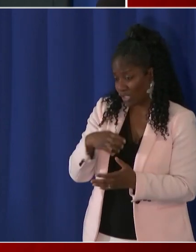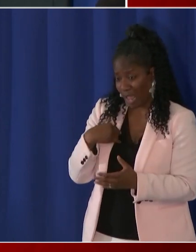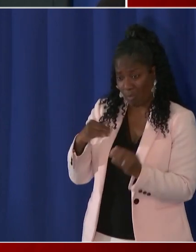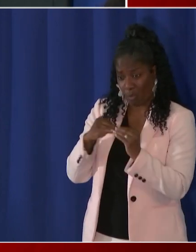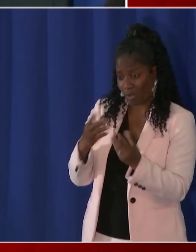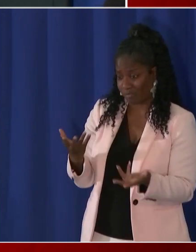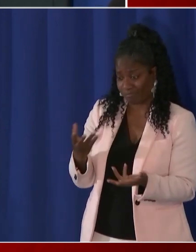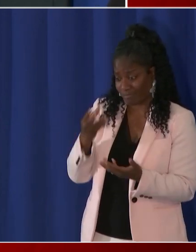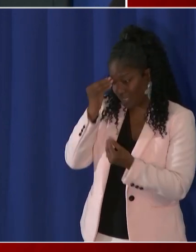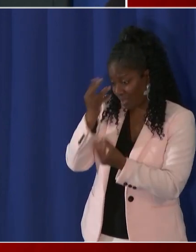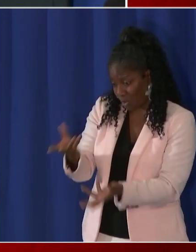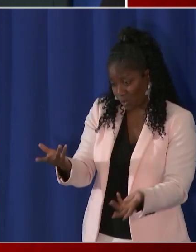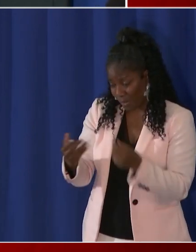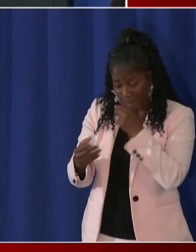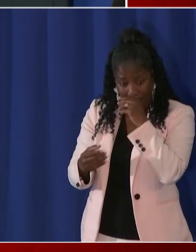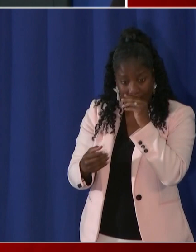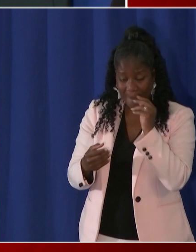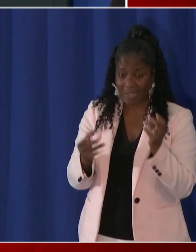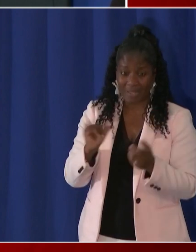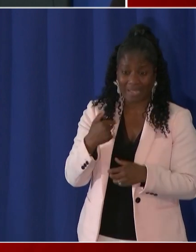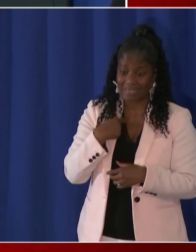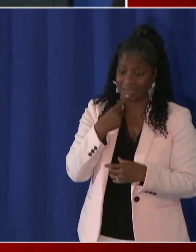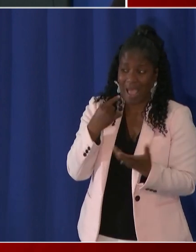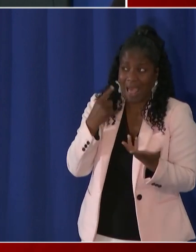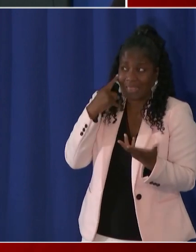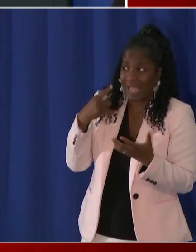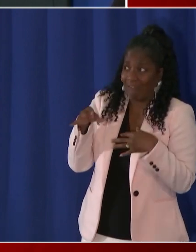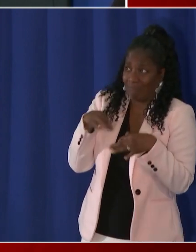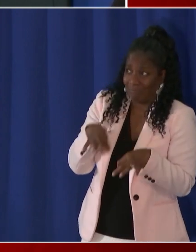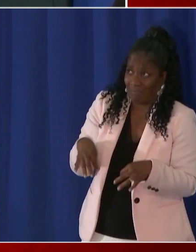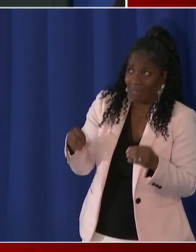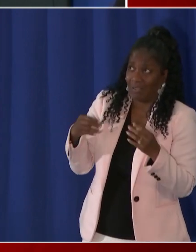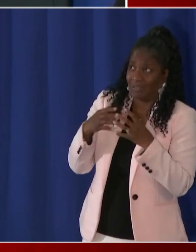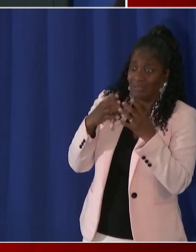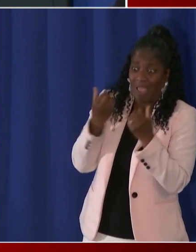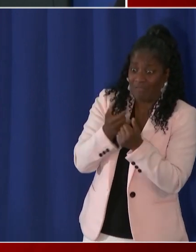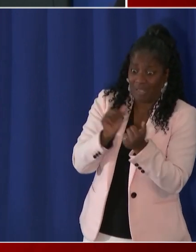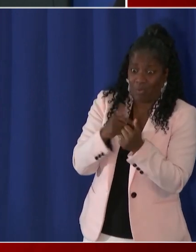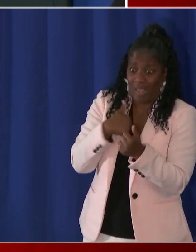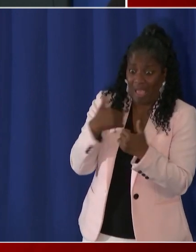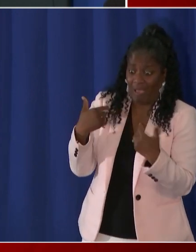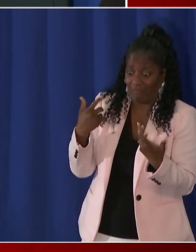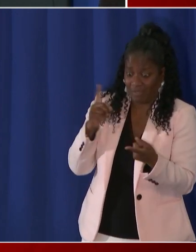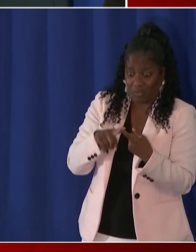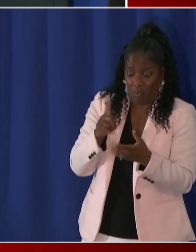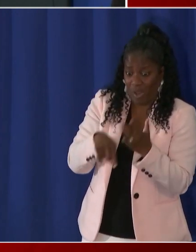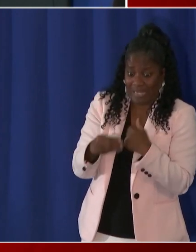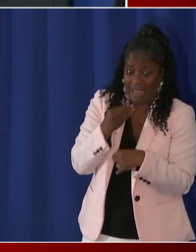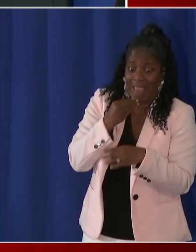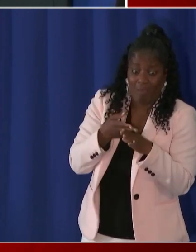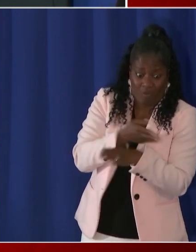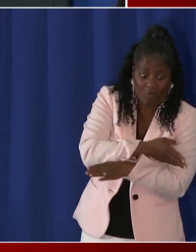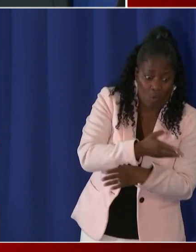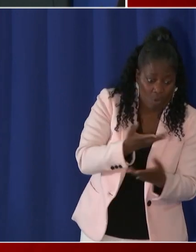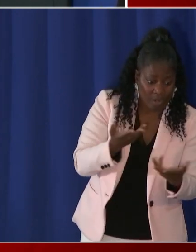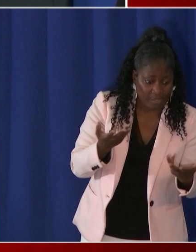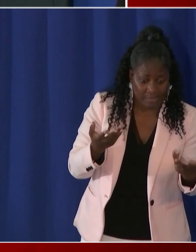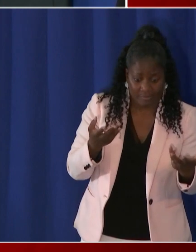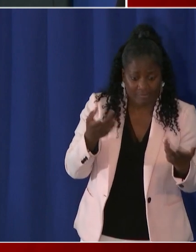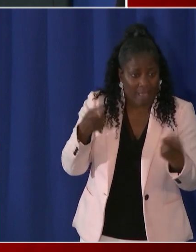more to tell you. I mean, like I said, I think I've given you everything to what he ate, prior to this happening.